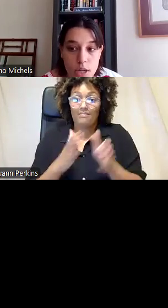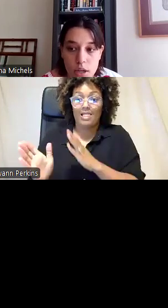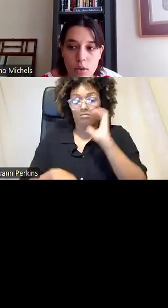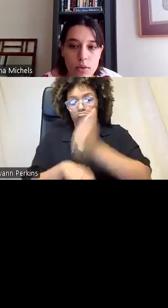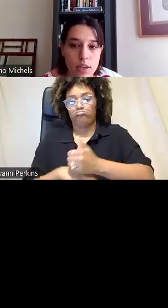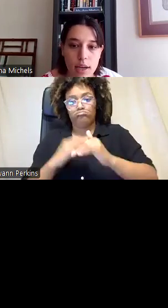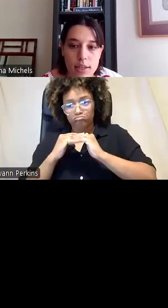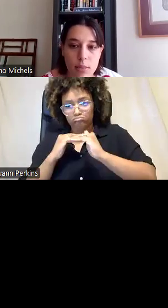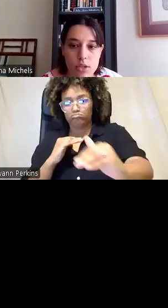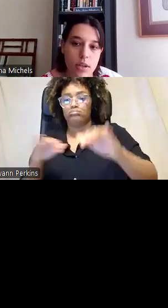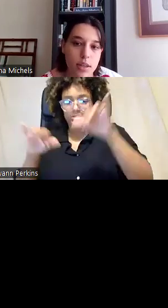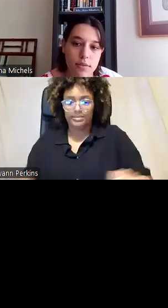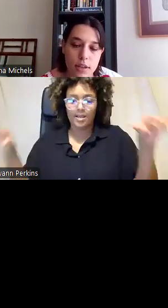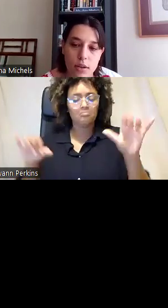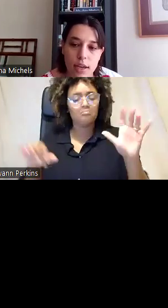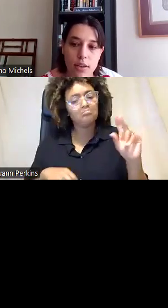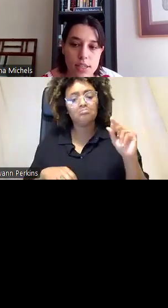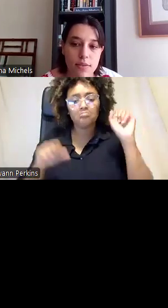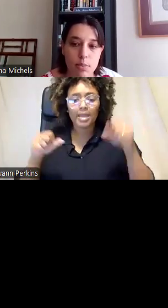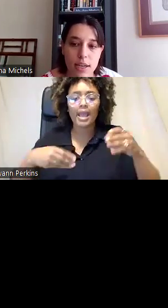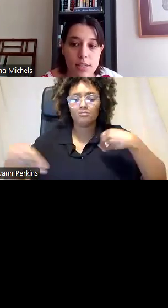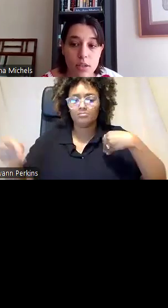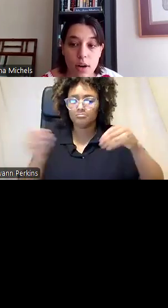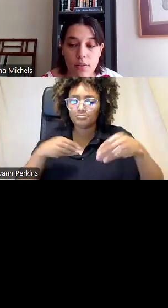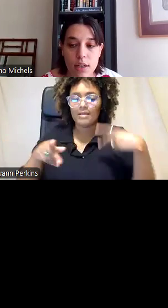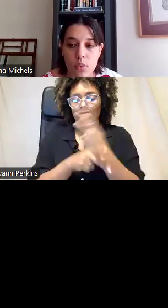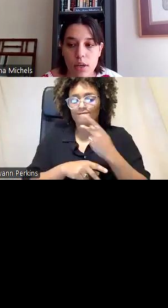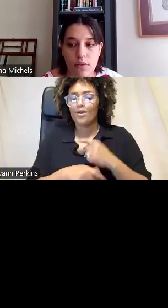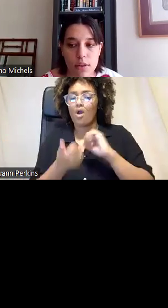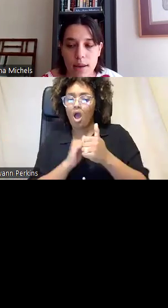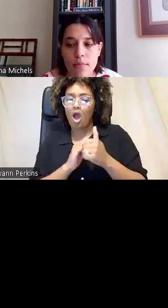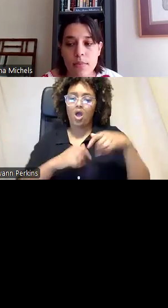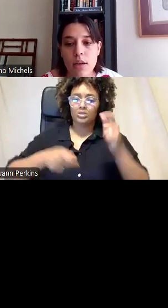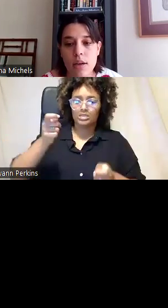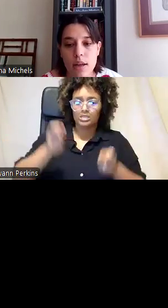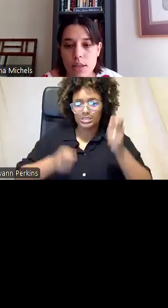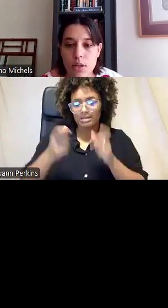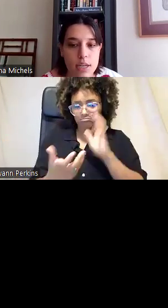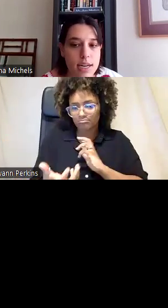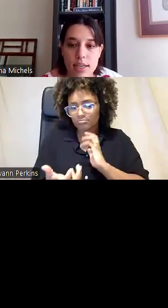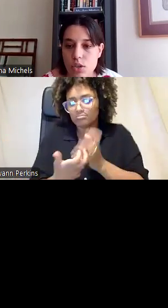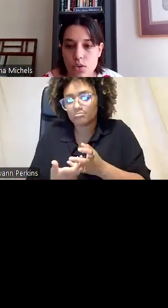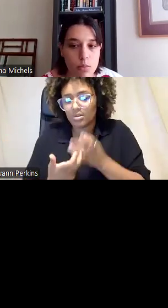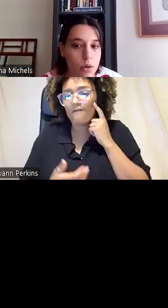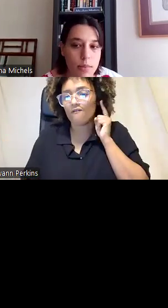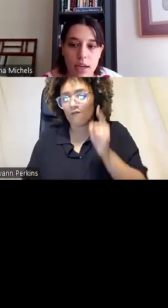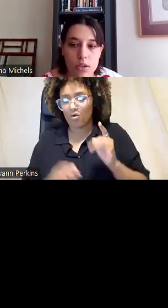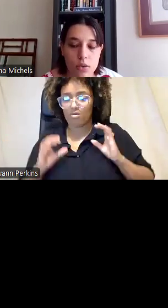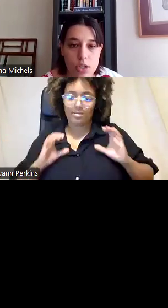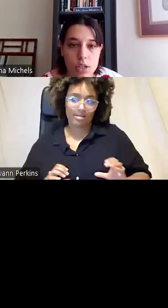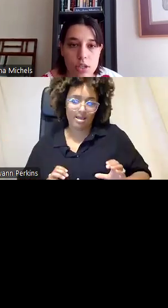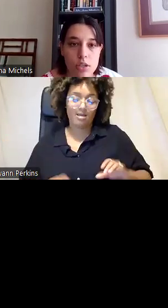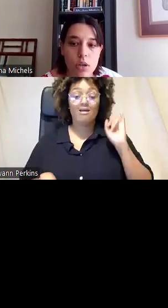conversations should be ongoing with the client to make sure that they feel like their safety plan is still relevant and working for them, and that they don't need any additional support